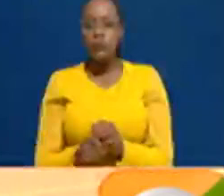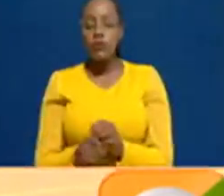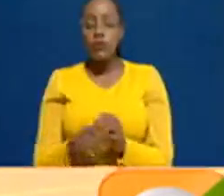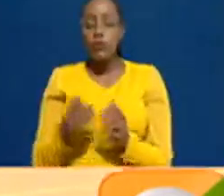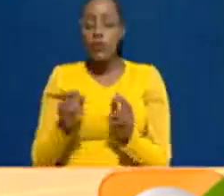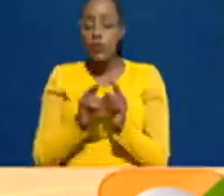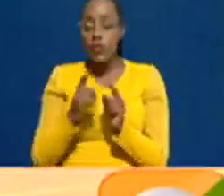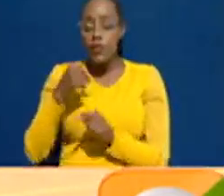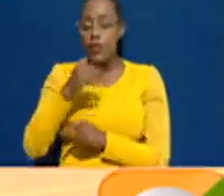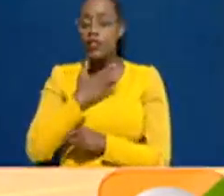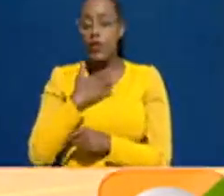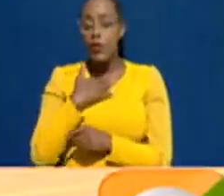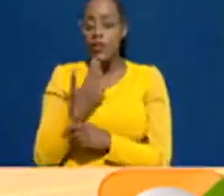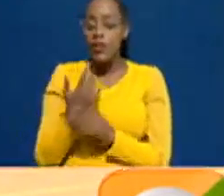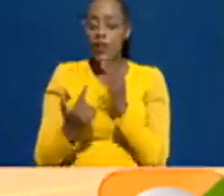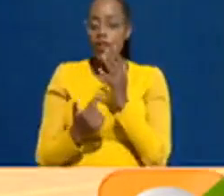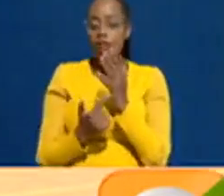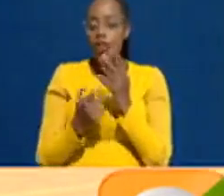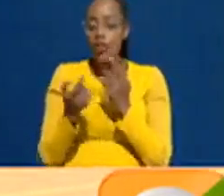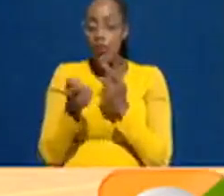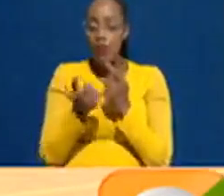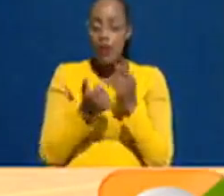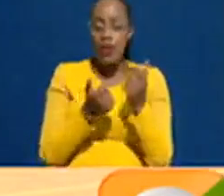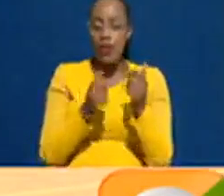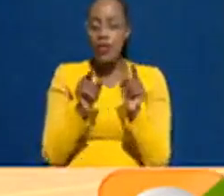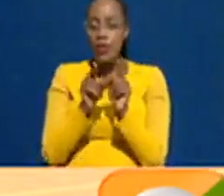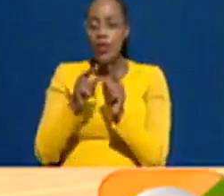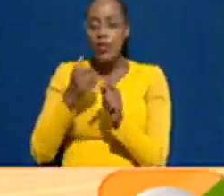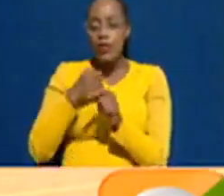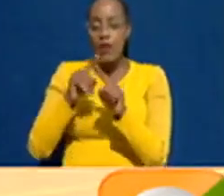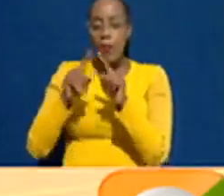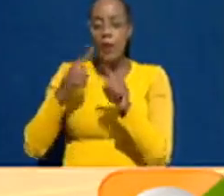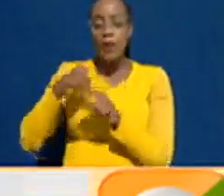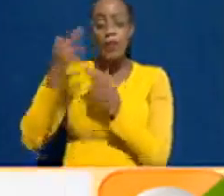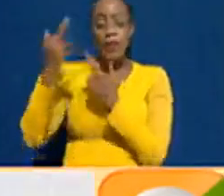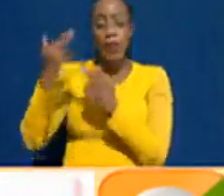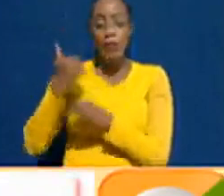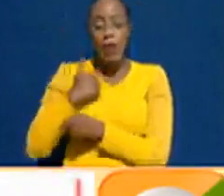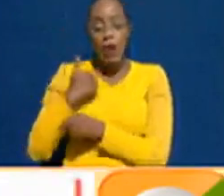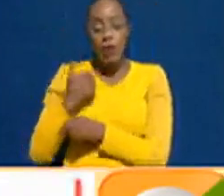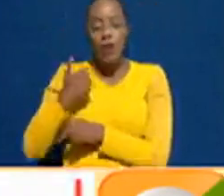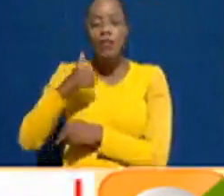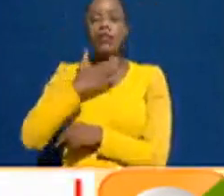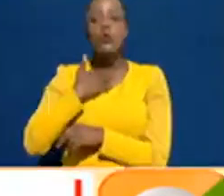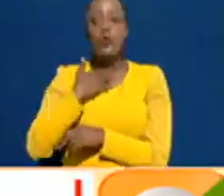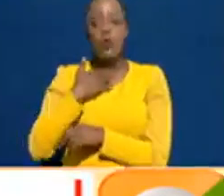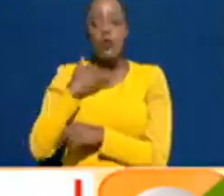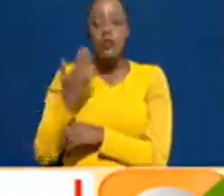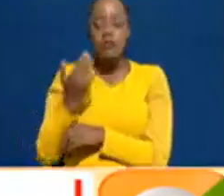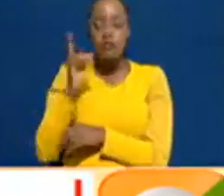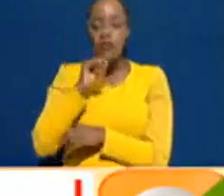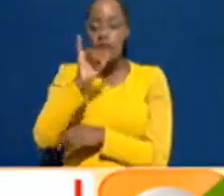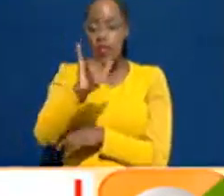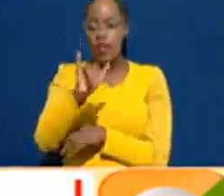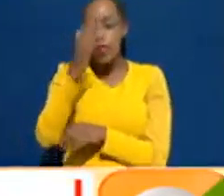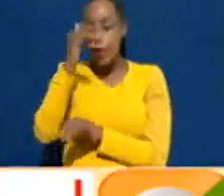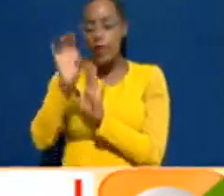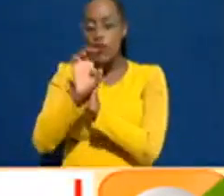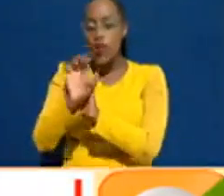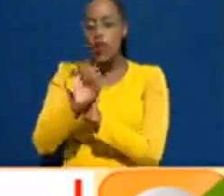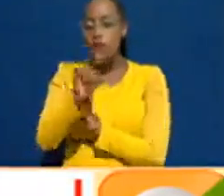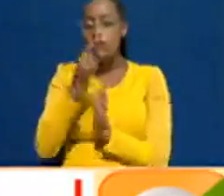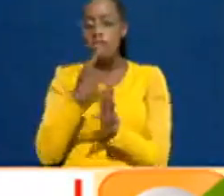we just lacked some technical beats, but we are hoping, we want to lecture on that, because for example, you